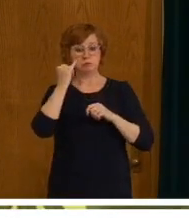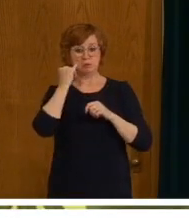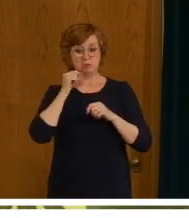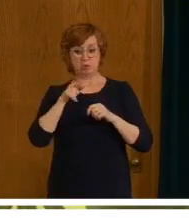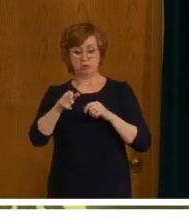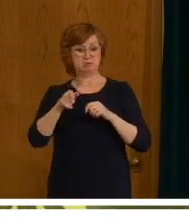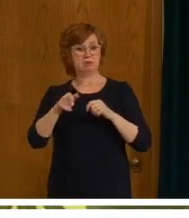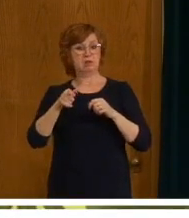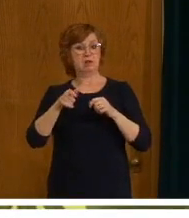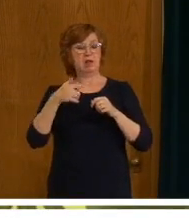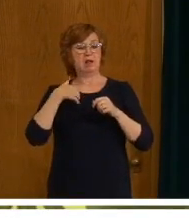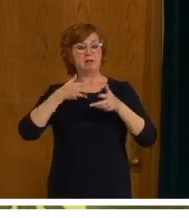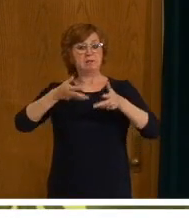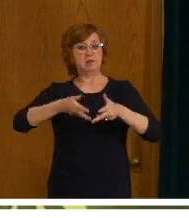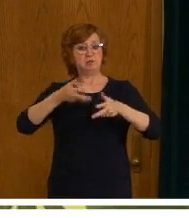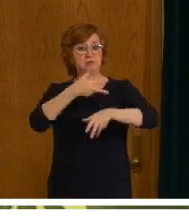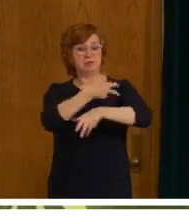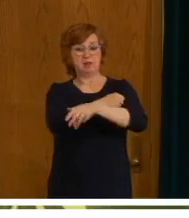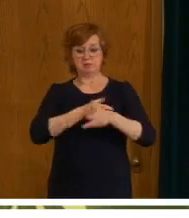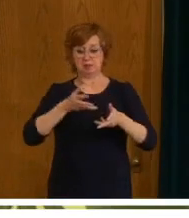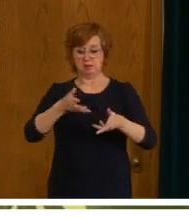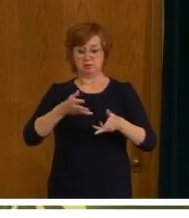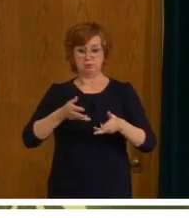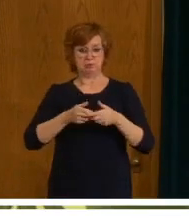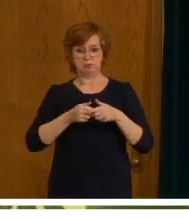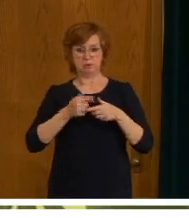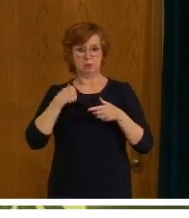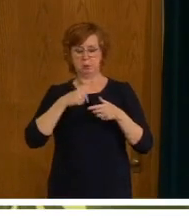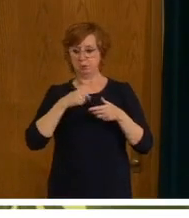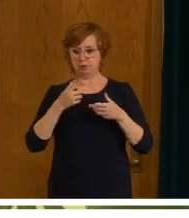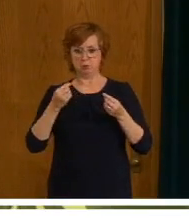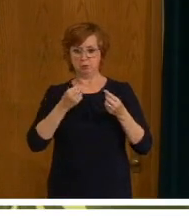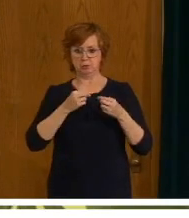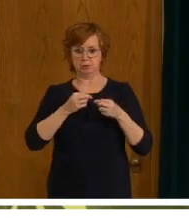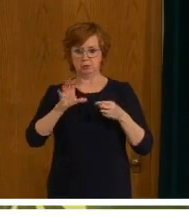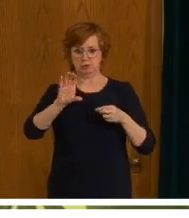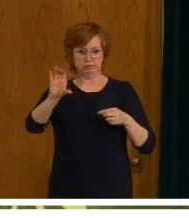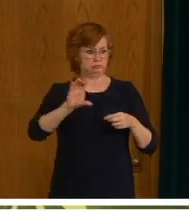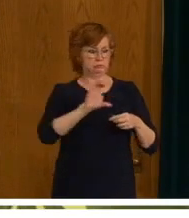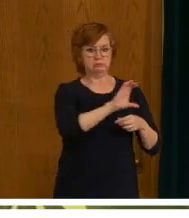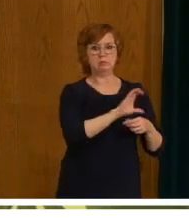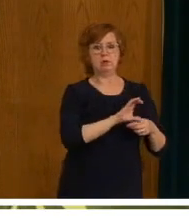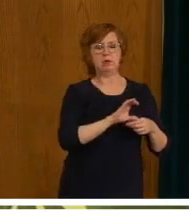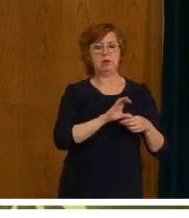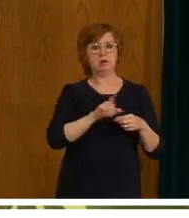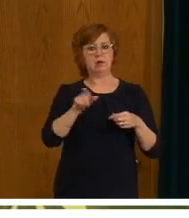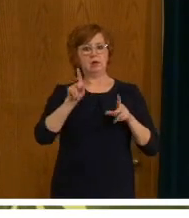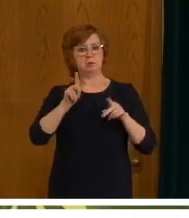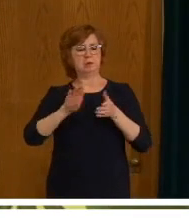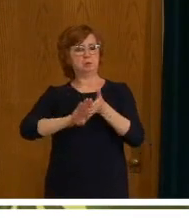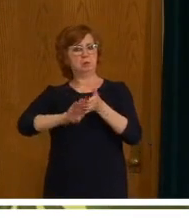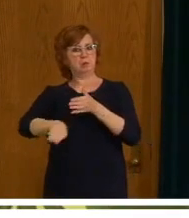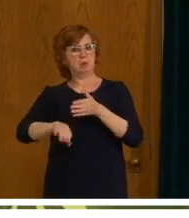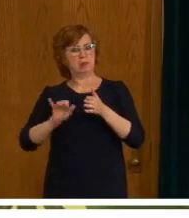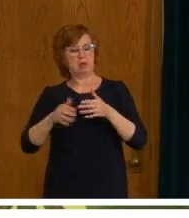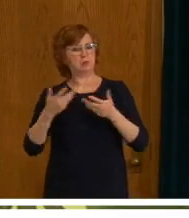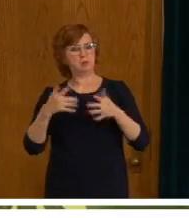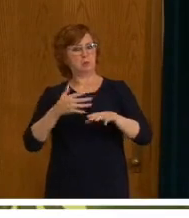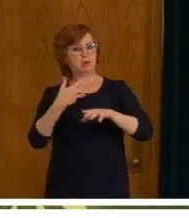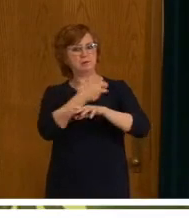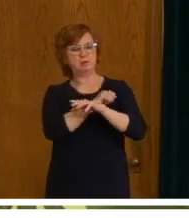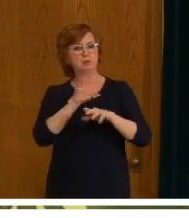we would have thought in some communities, and that's not because people were turning them down, but likely because they went into the larger centers to become